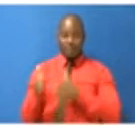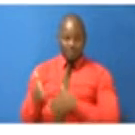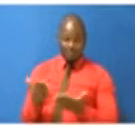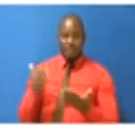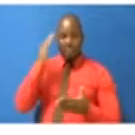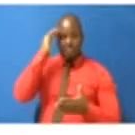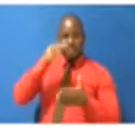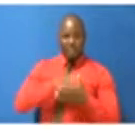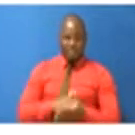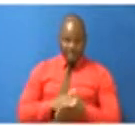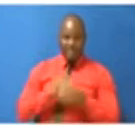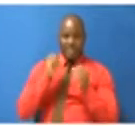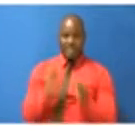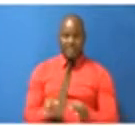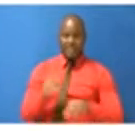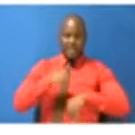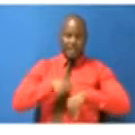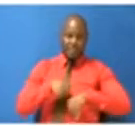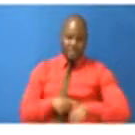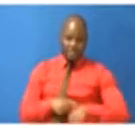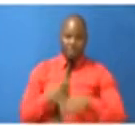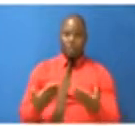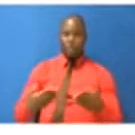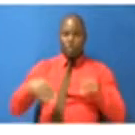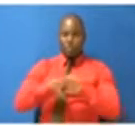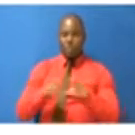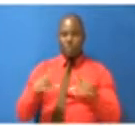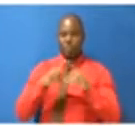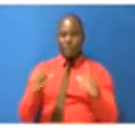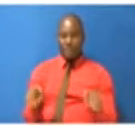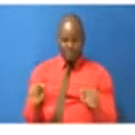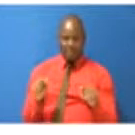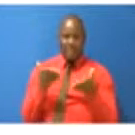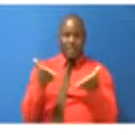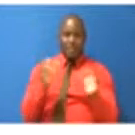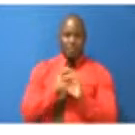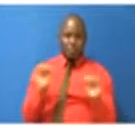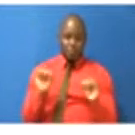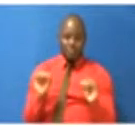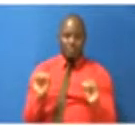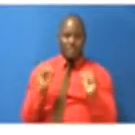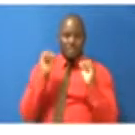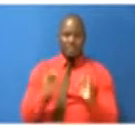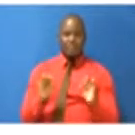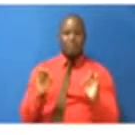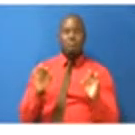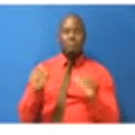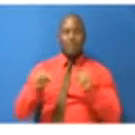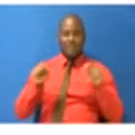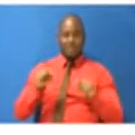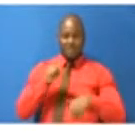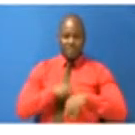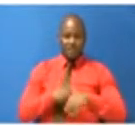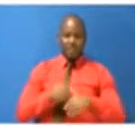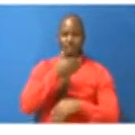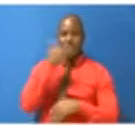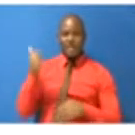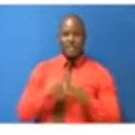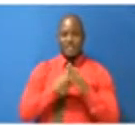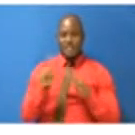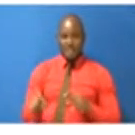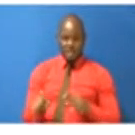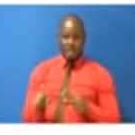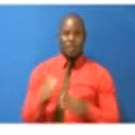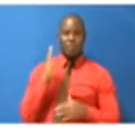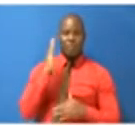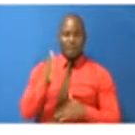believe even the time for closing remarks are not there uh if we probably manage the time a bit better in the beginning it